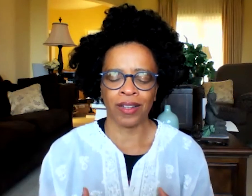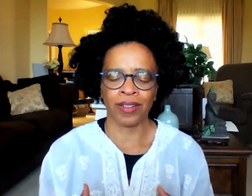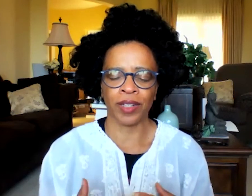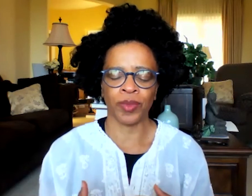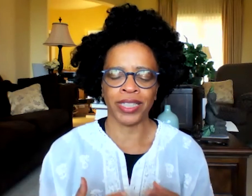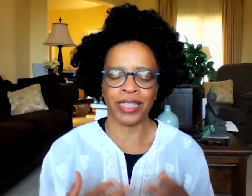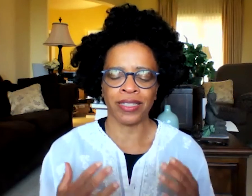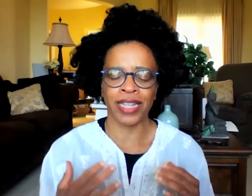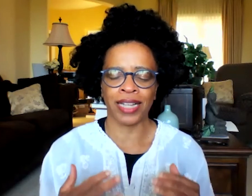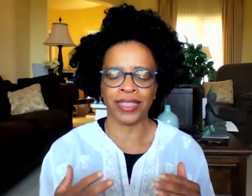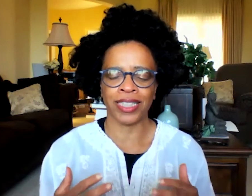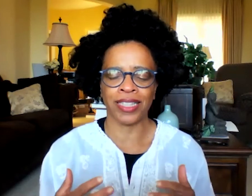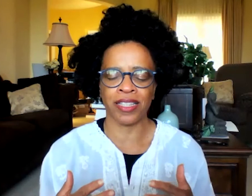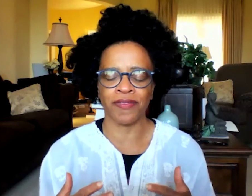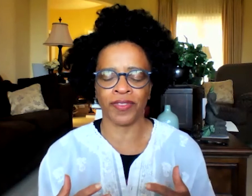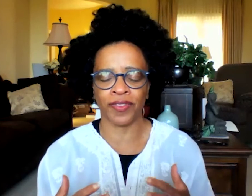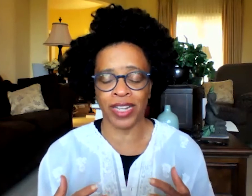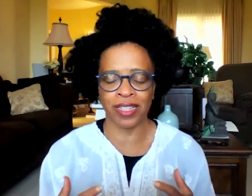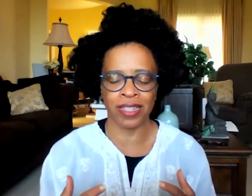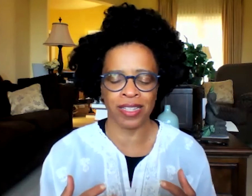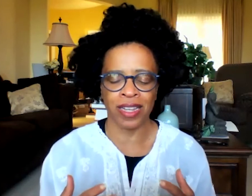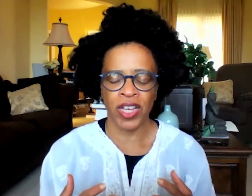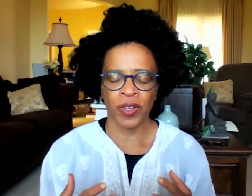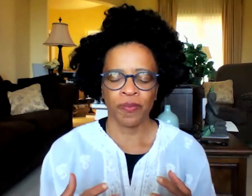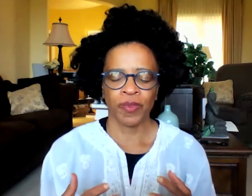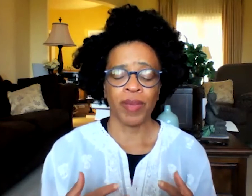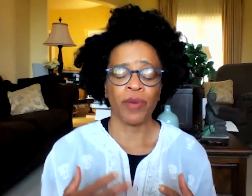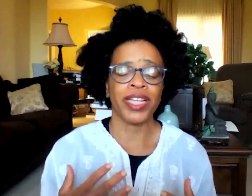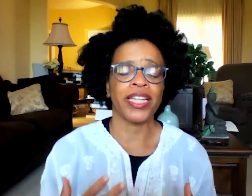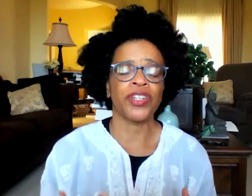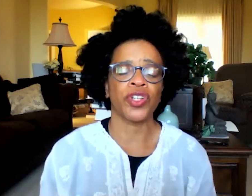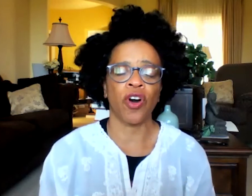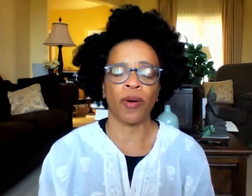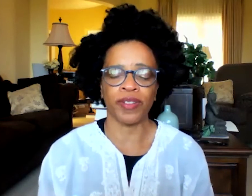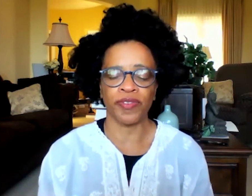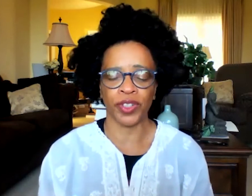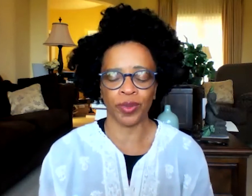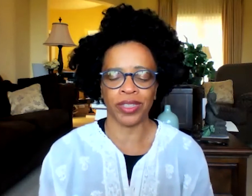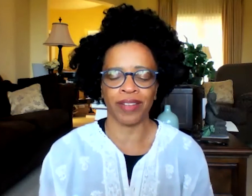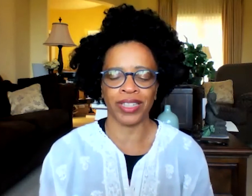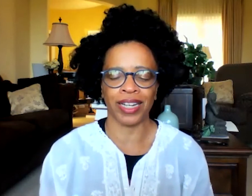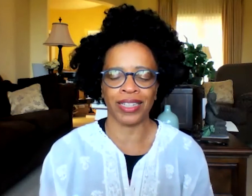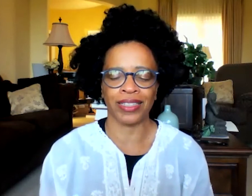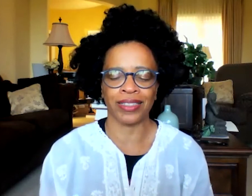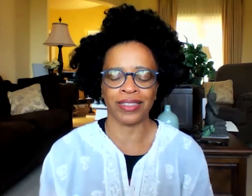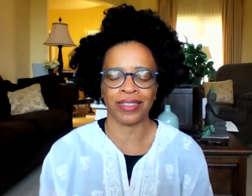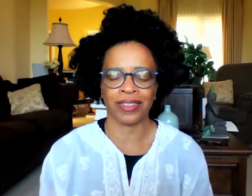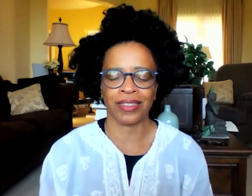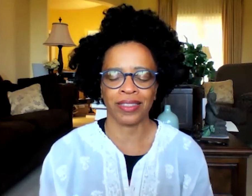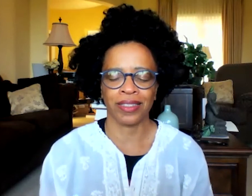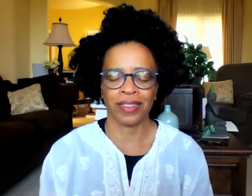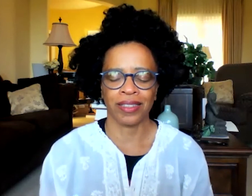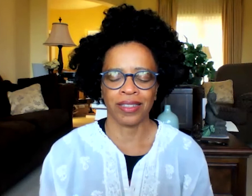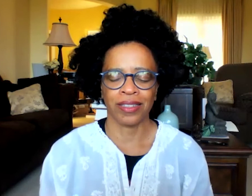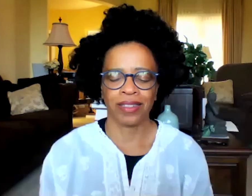Repeating now inwardly and silently these phrases, may we each and all be filled with loving kindness.